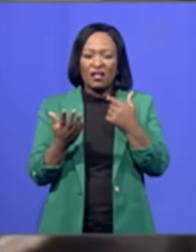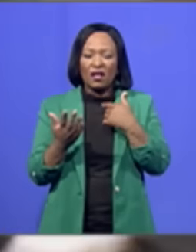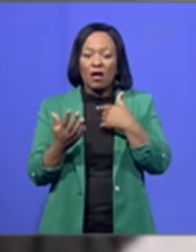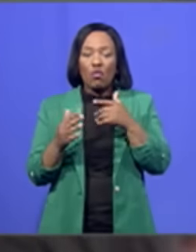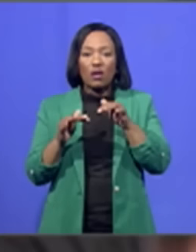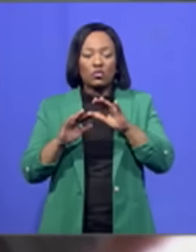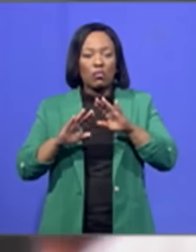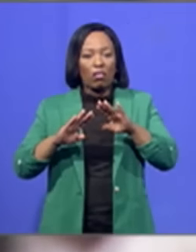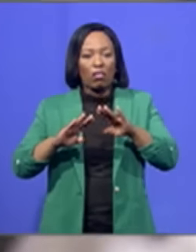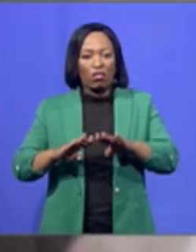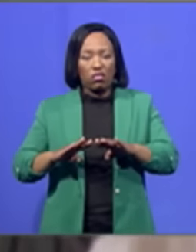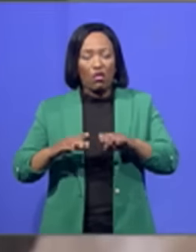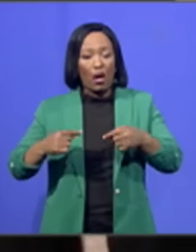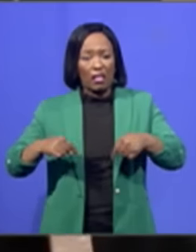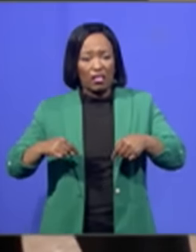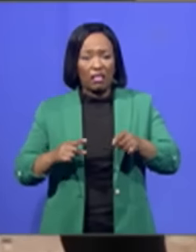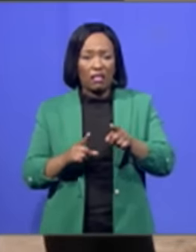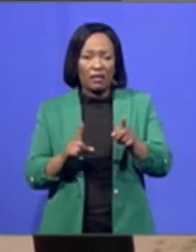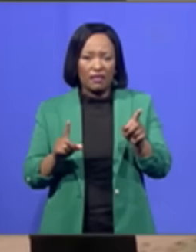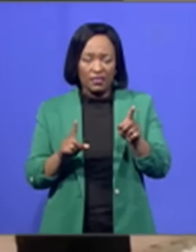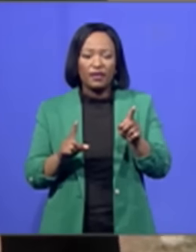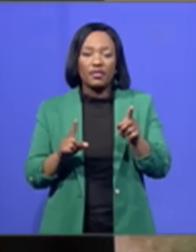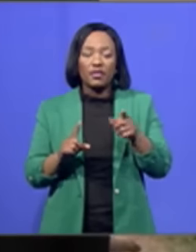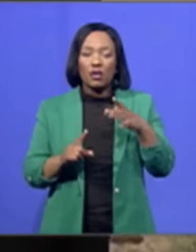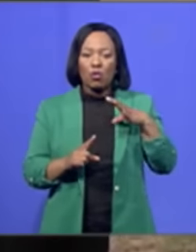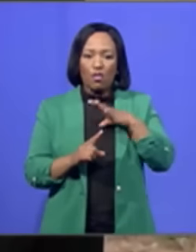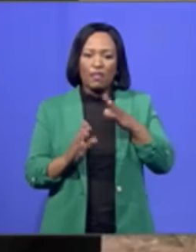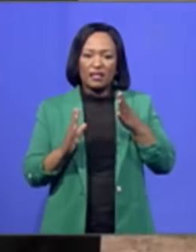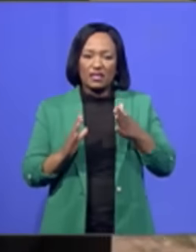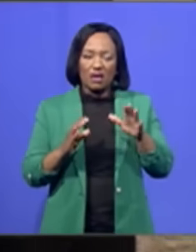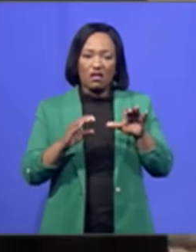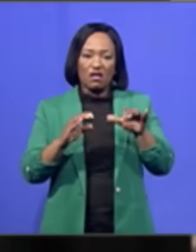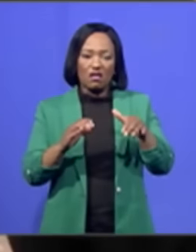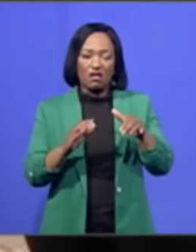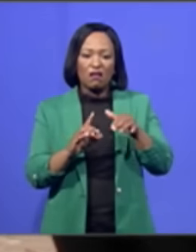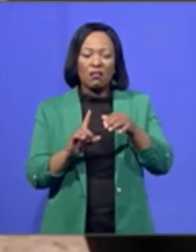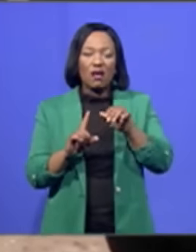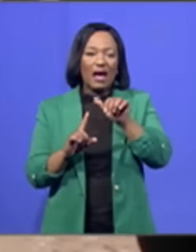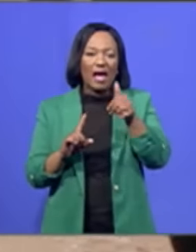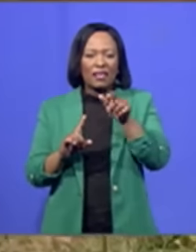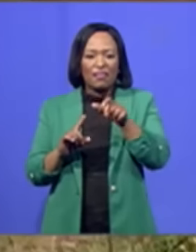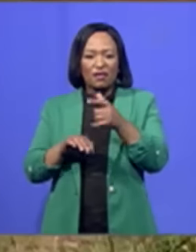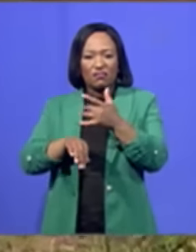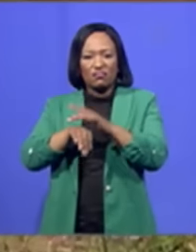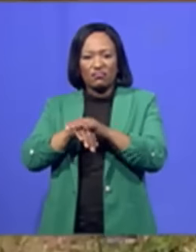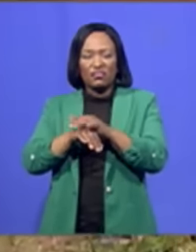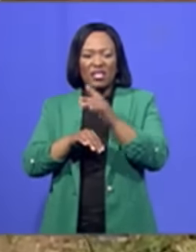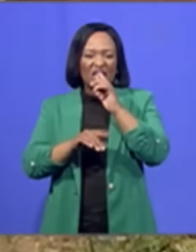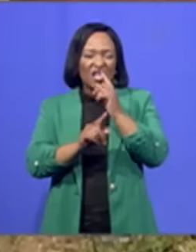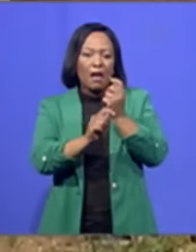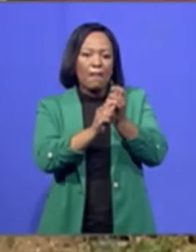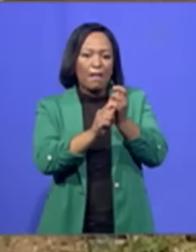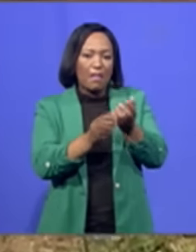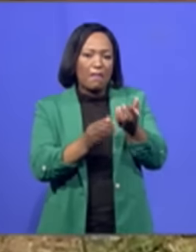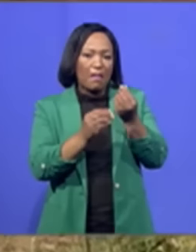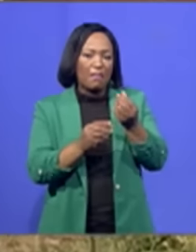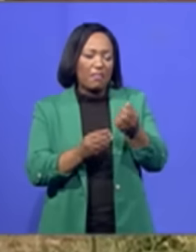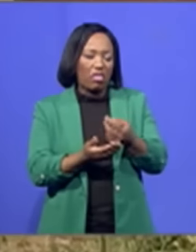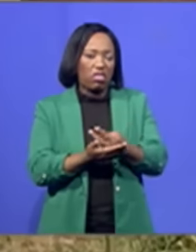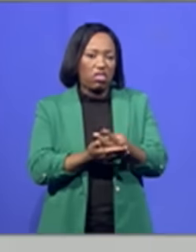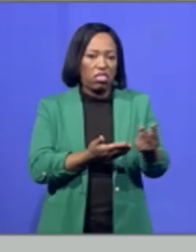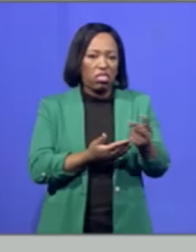badudi fase. Go sa le bjalo mokomišenare wa maphodisa o re moholo le tsogana le lengwe ba goditše mokhukhung fao mongwe wa gona a bego